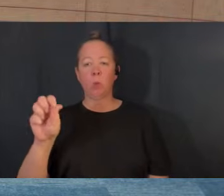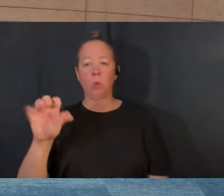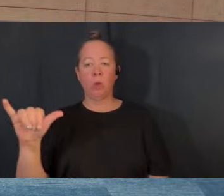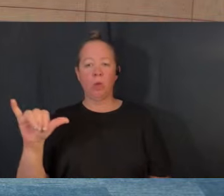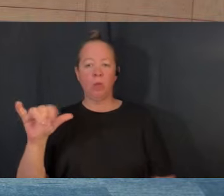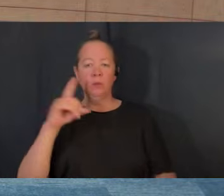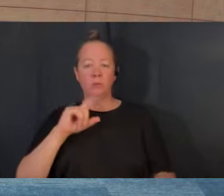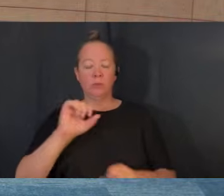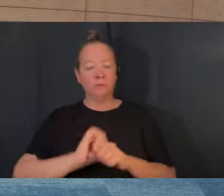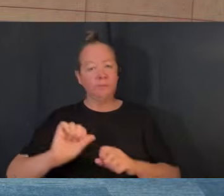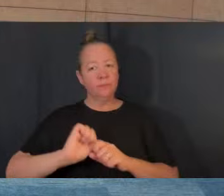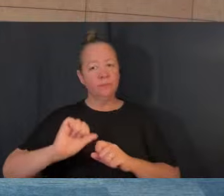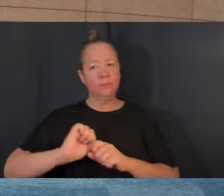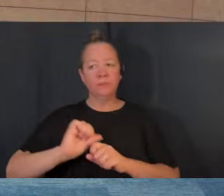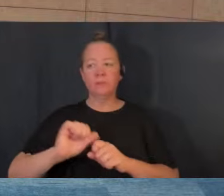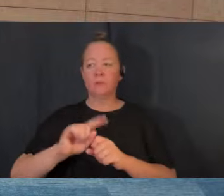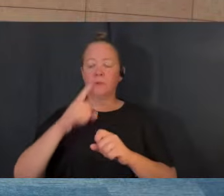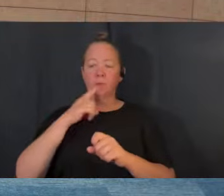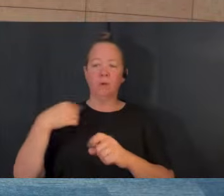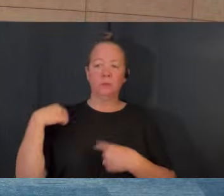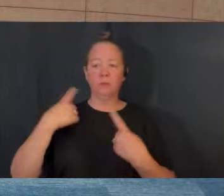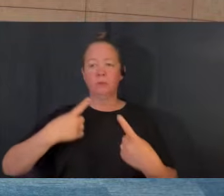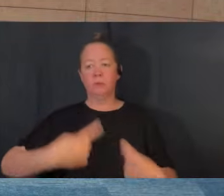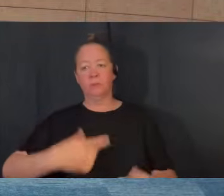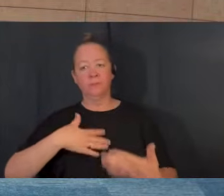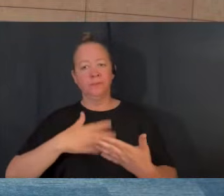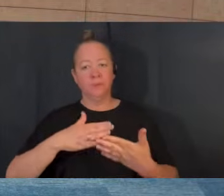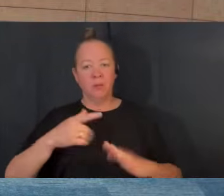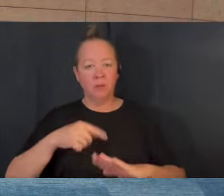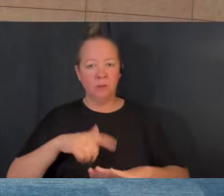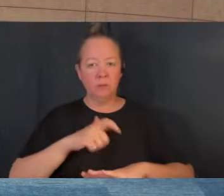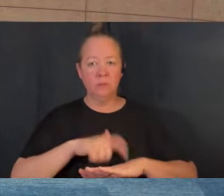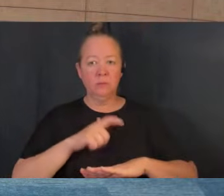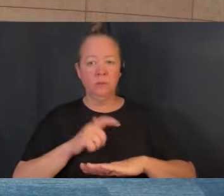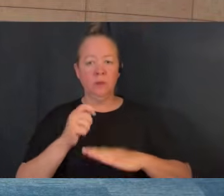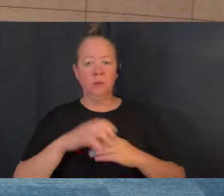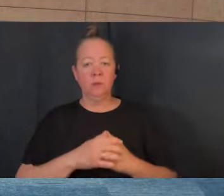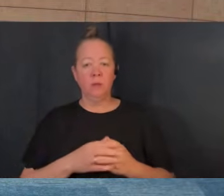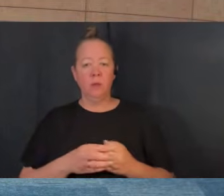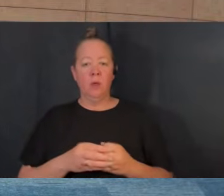this point. Council, is there any further debate, or shall I call the question?